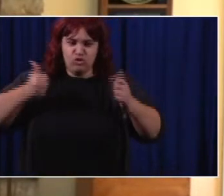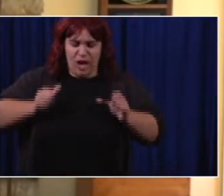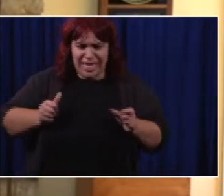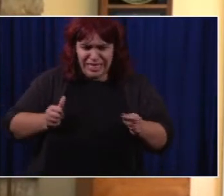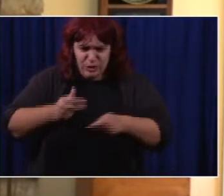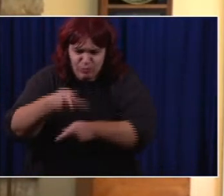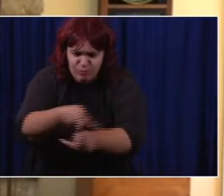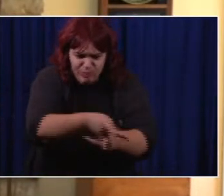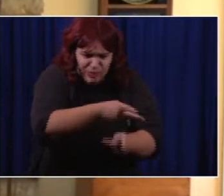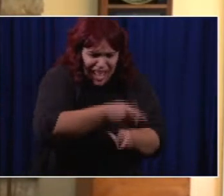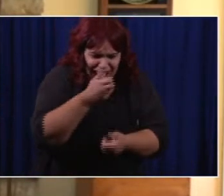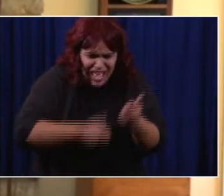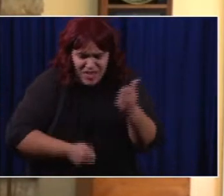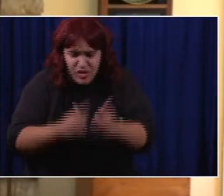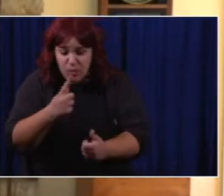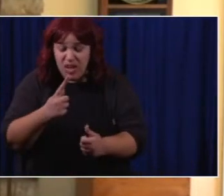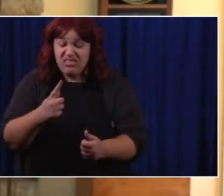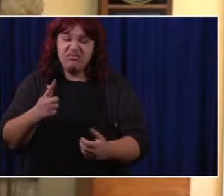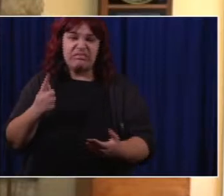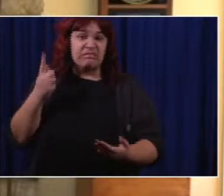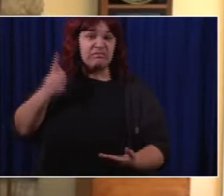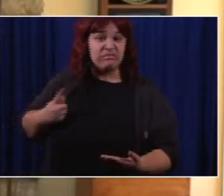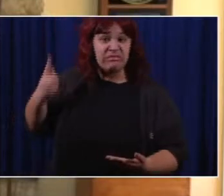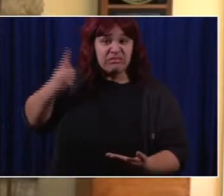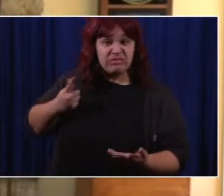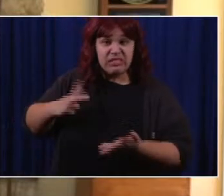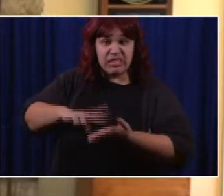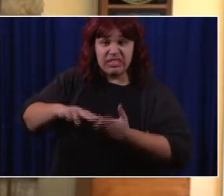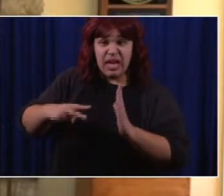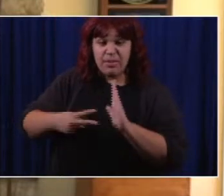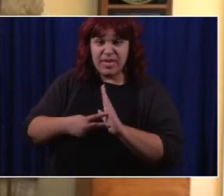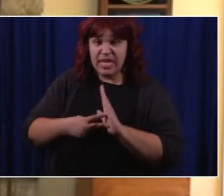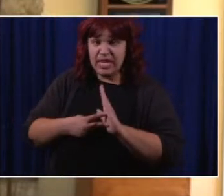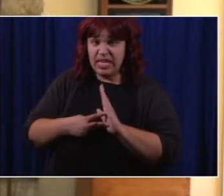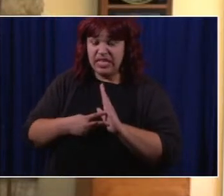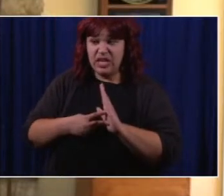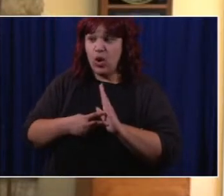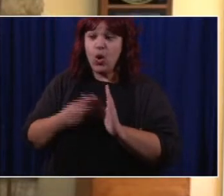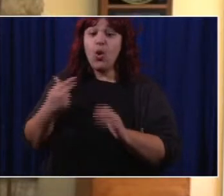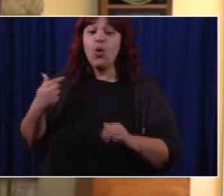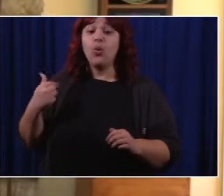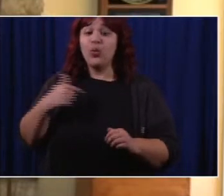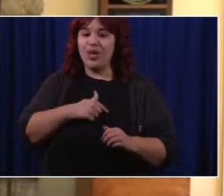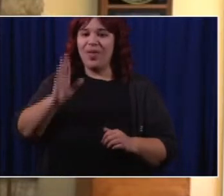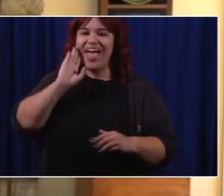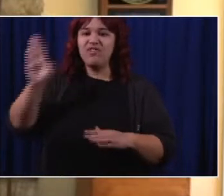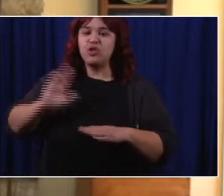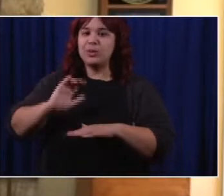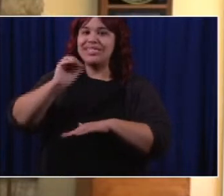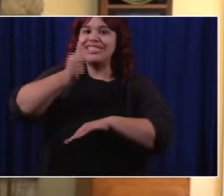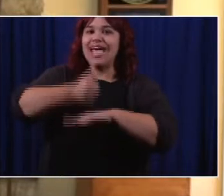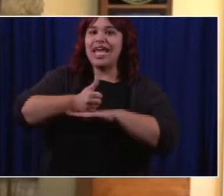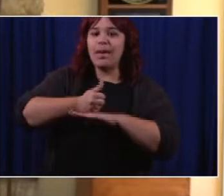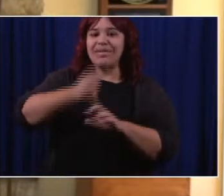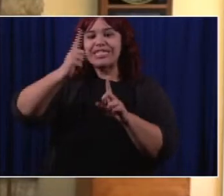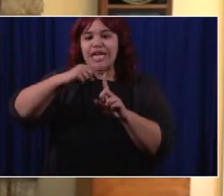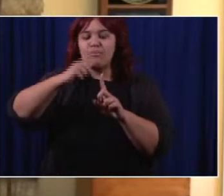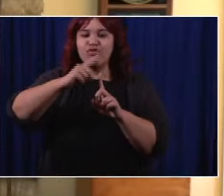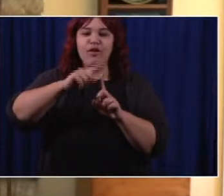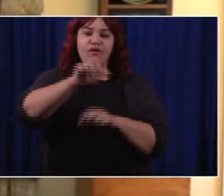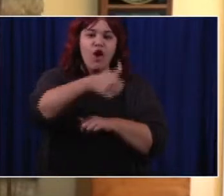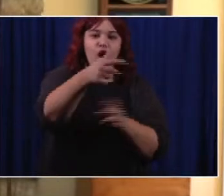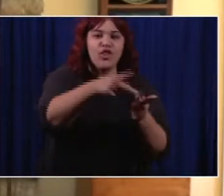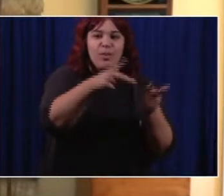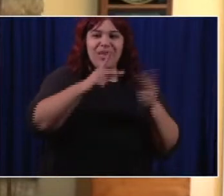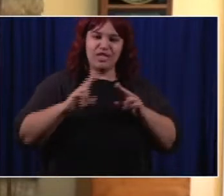have you heard, in terms of having to use any sort of overflow space that was initially set up in the beginning for patients? Are